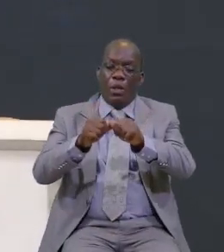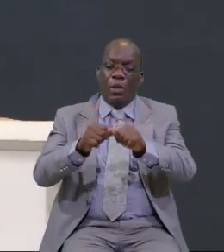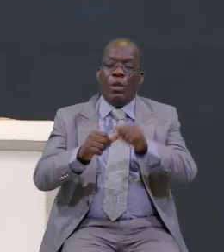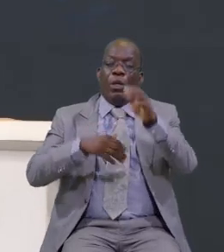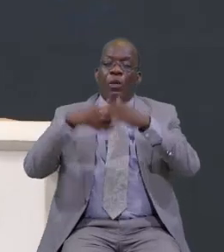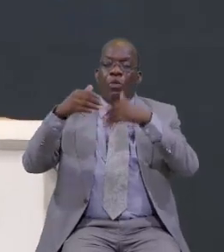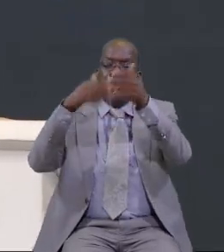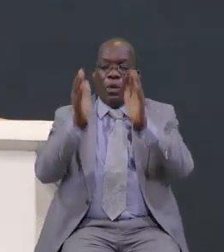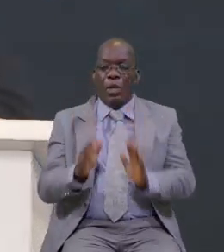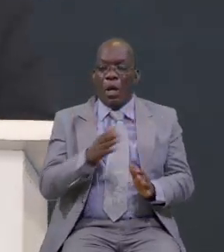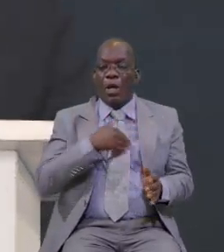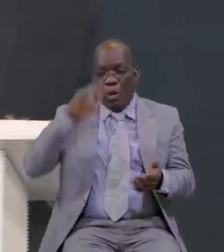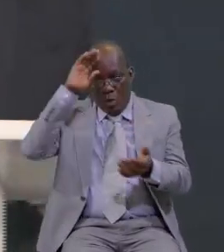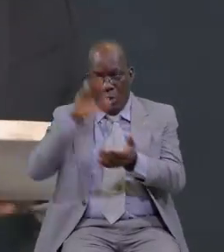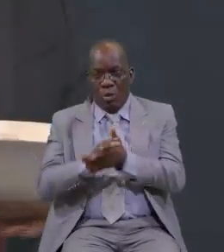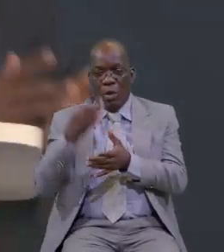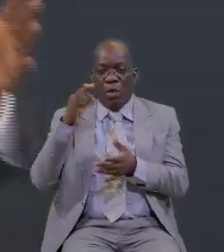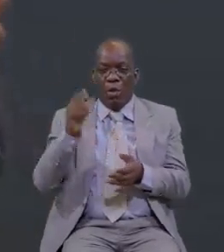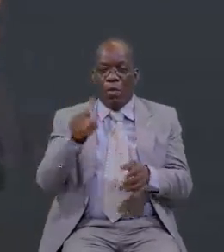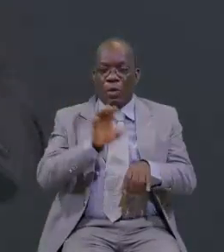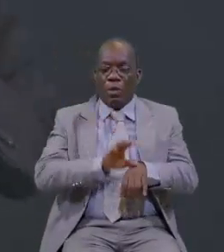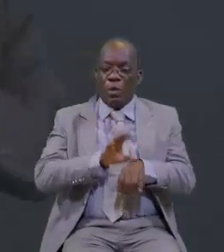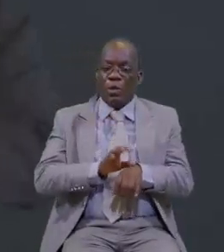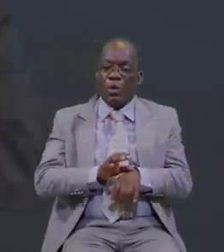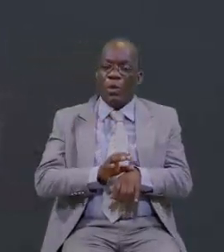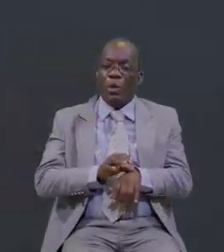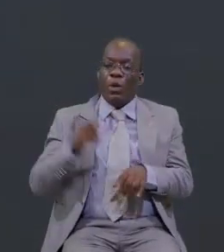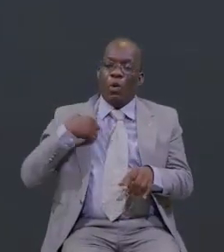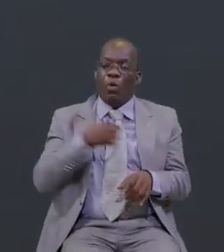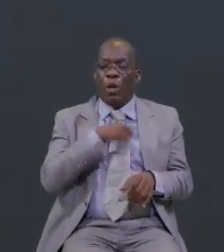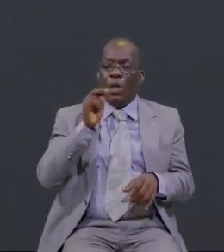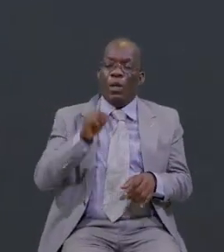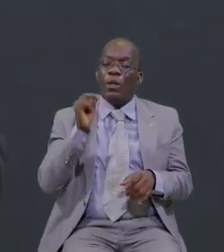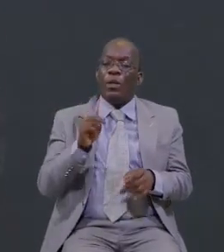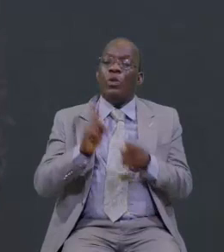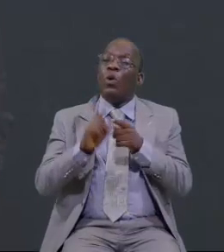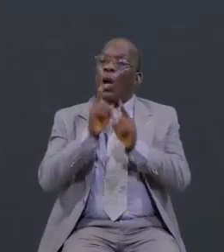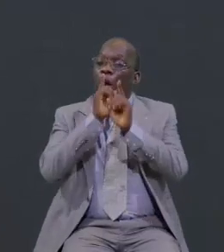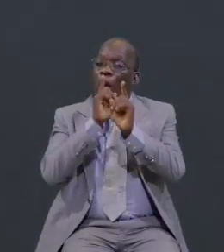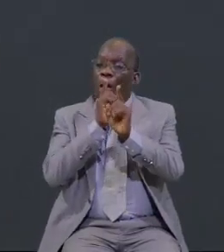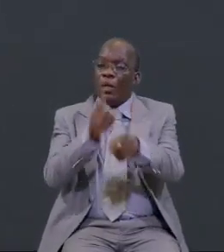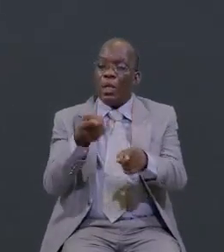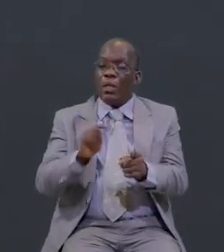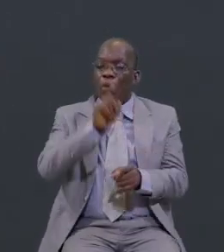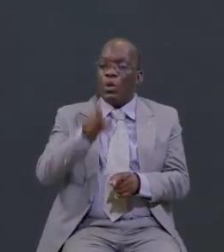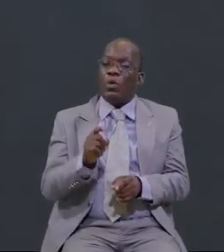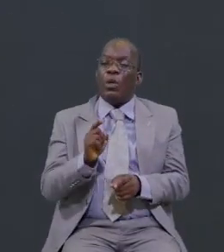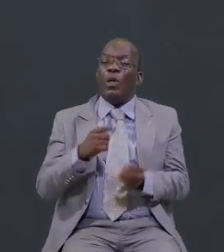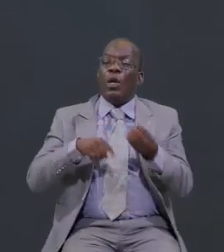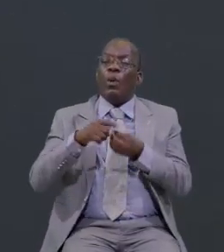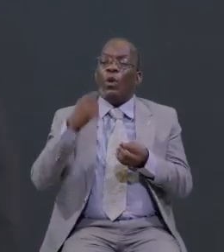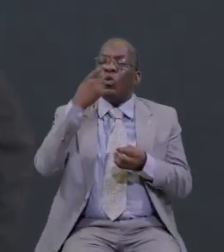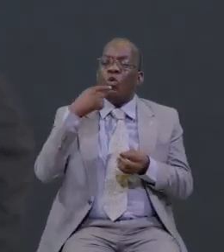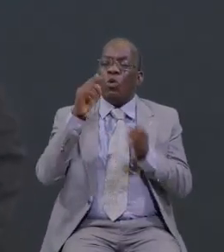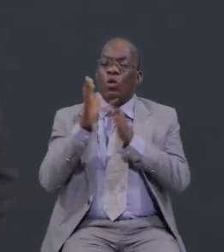the church. We need to answer the question about who Jesus is in Matthew chapter 16. Reading